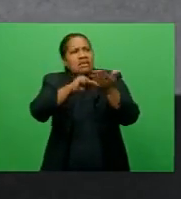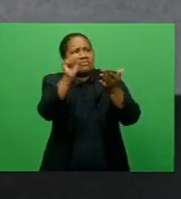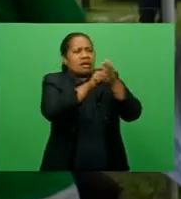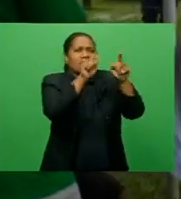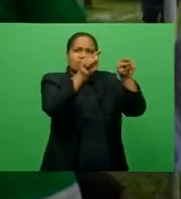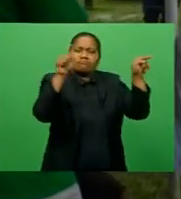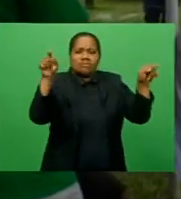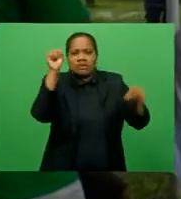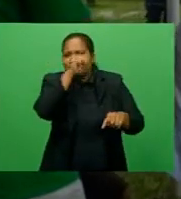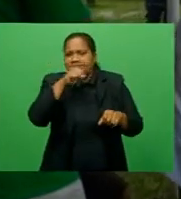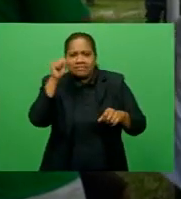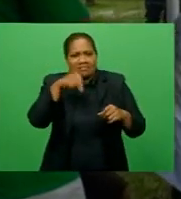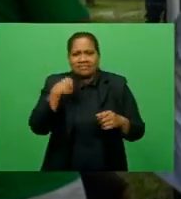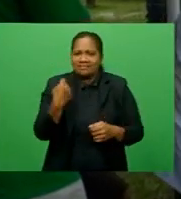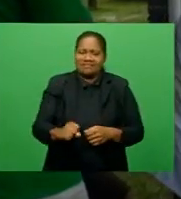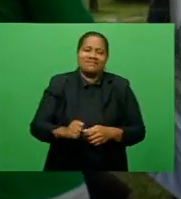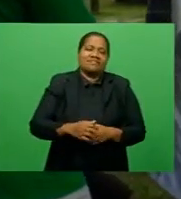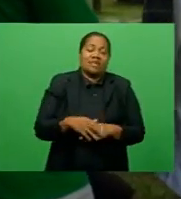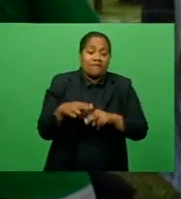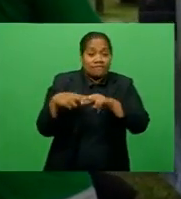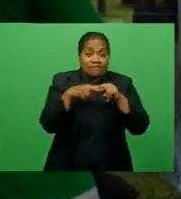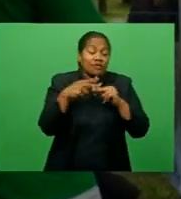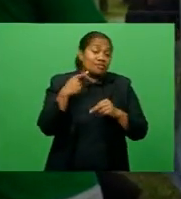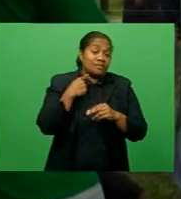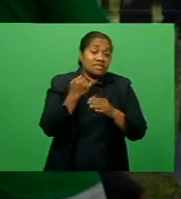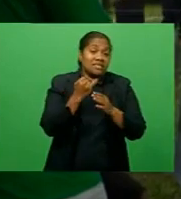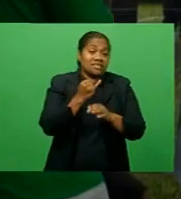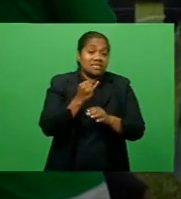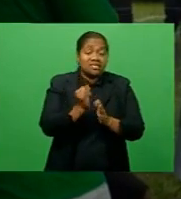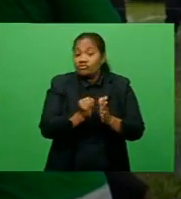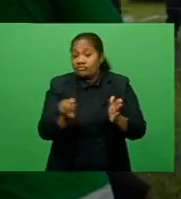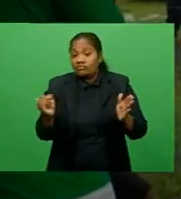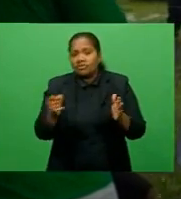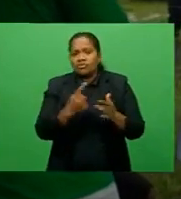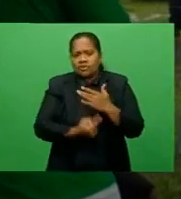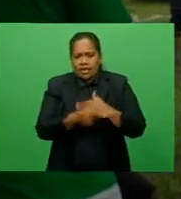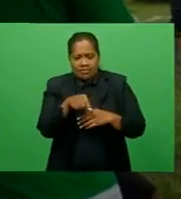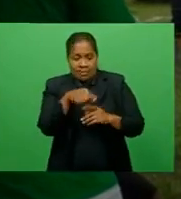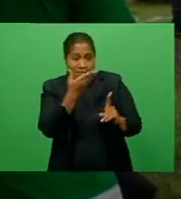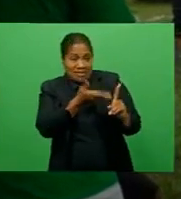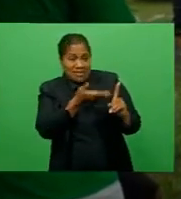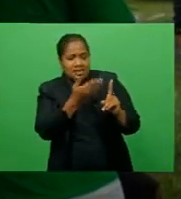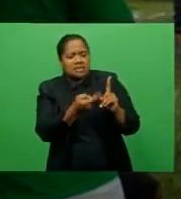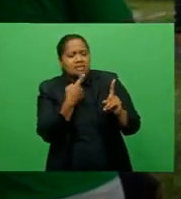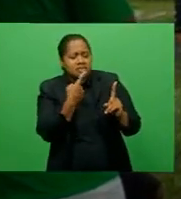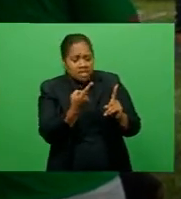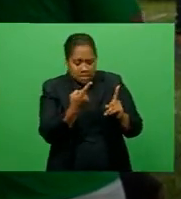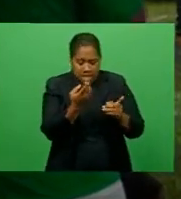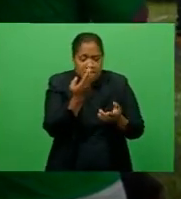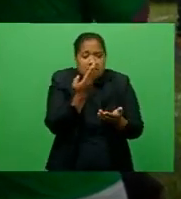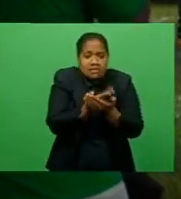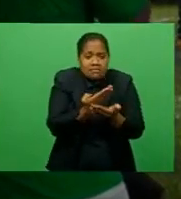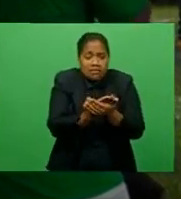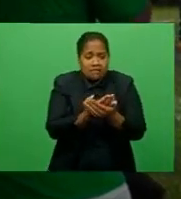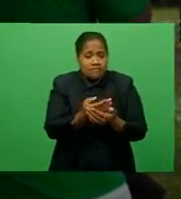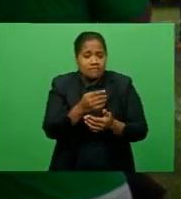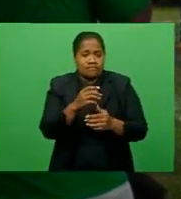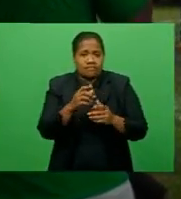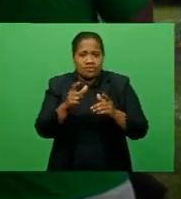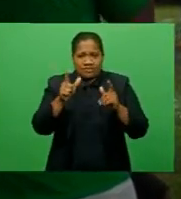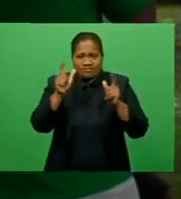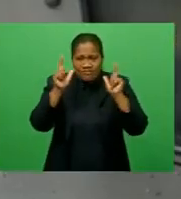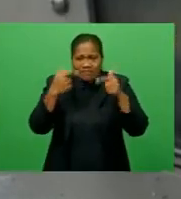pork. Fiji Meat Industry Board Chief Executive Vimal Chand says the demand for beef and pork meat picked